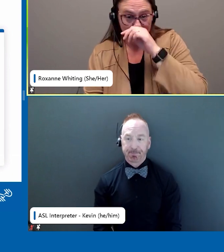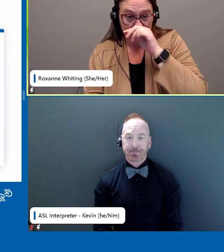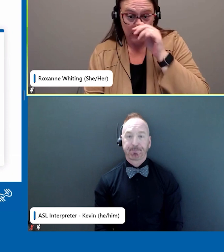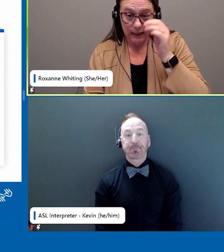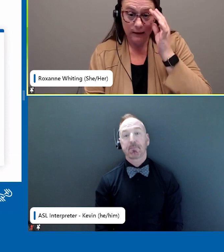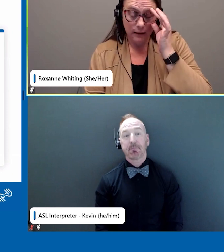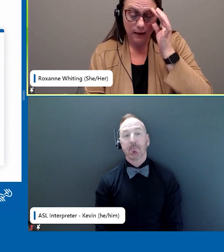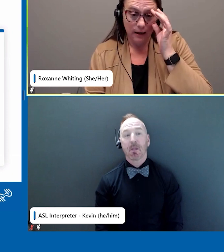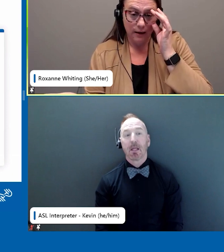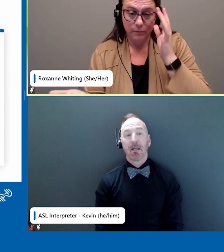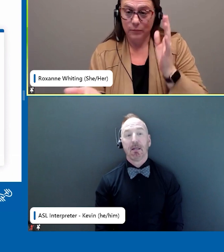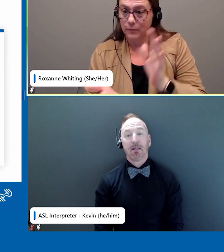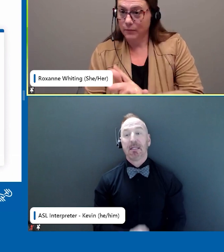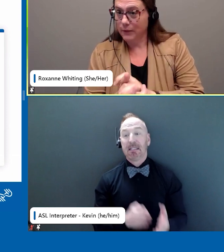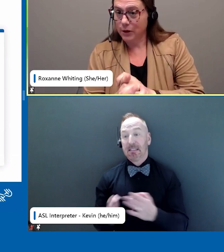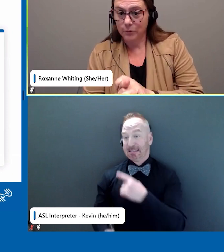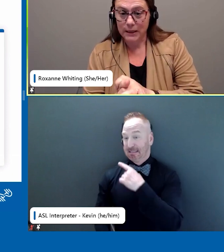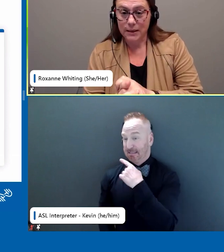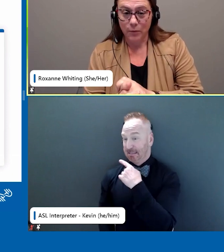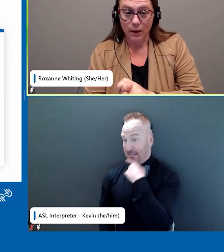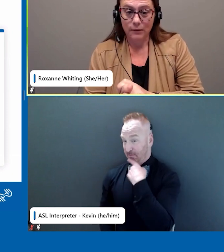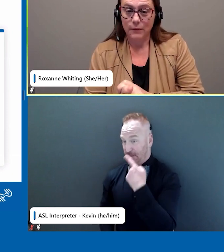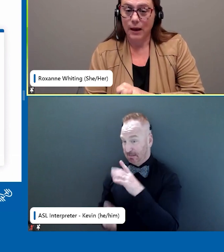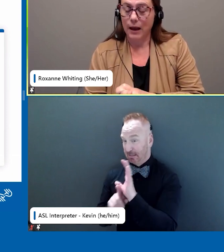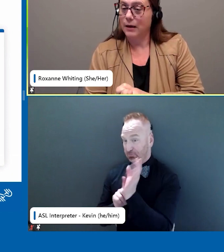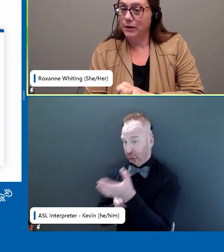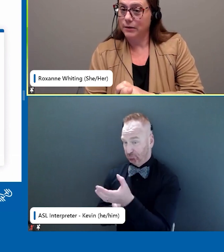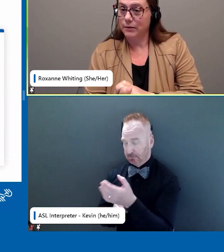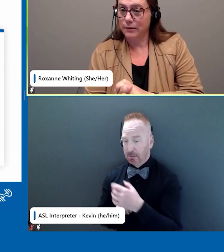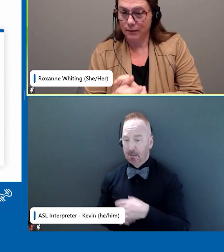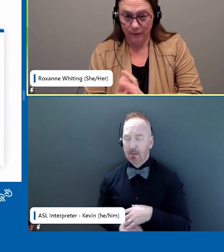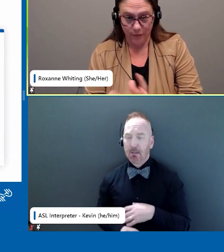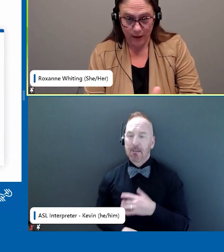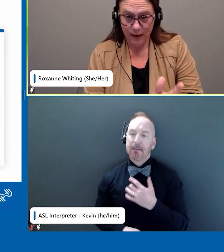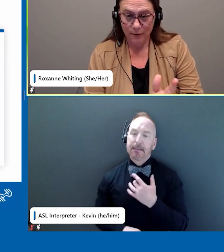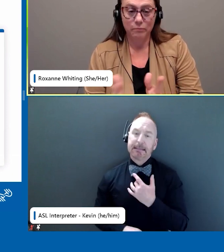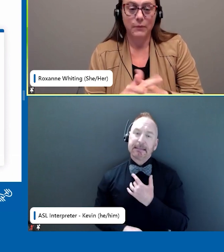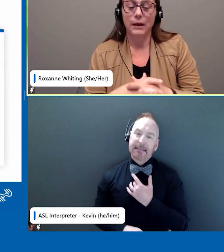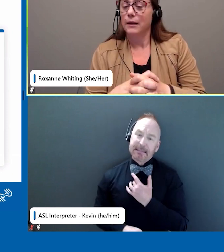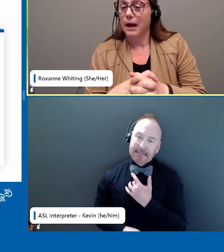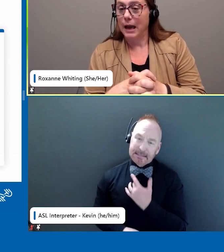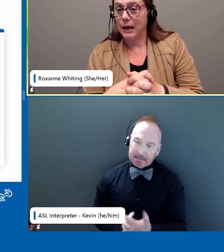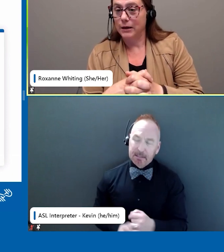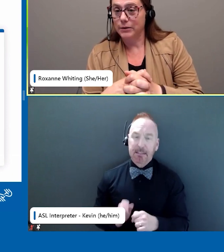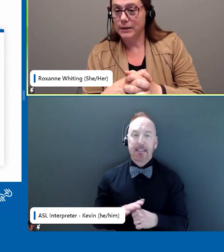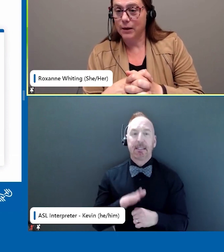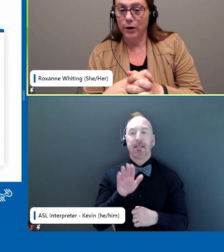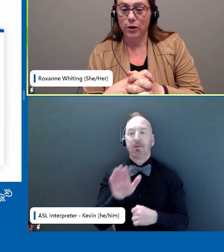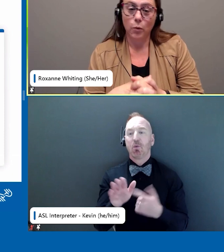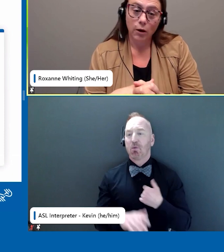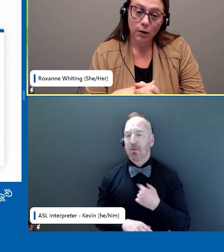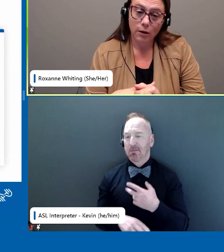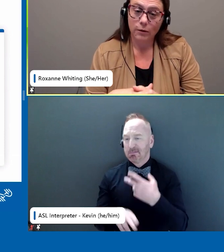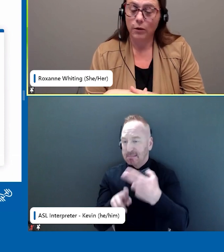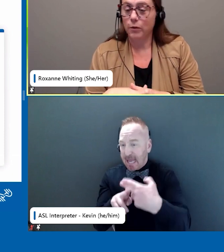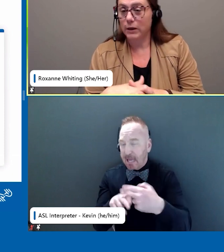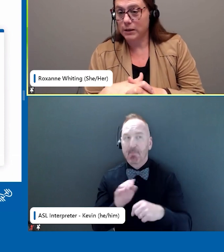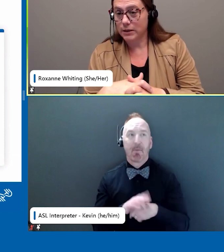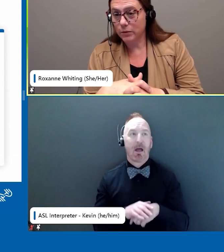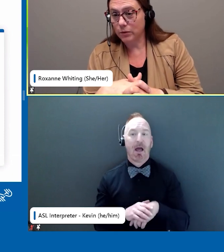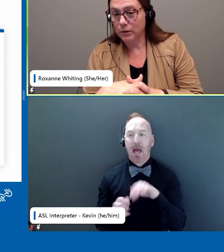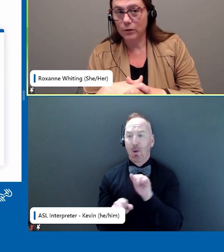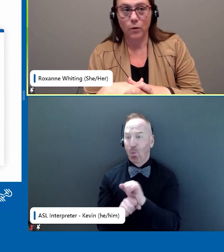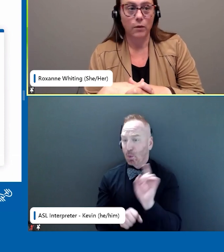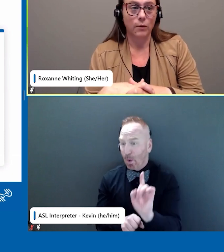culture, typically, you'll meet someone and you'll give your name and you'll say where you work or you